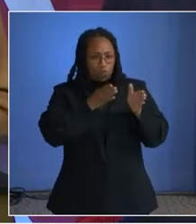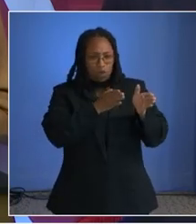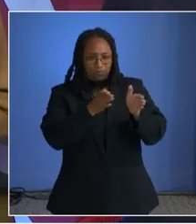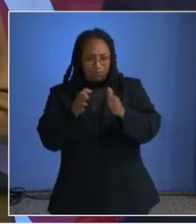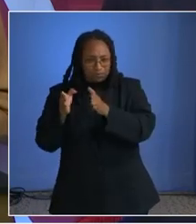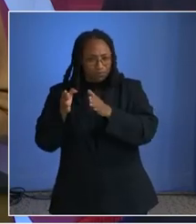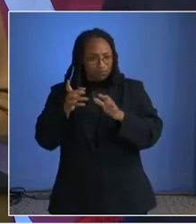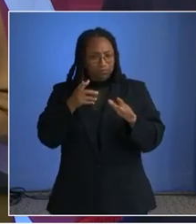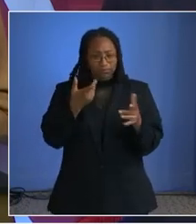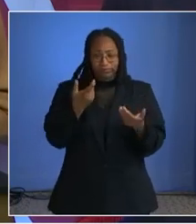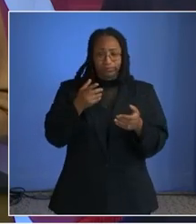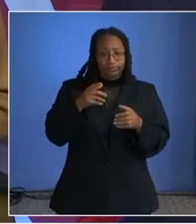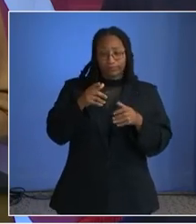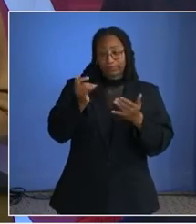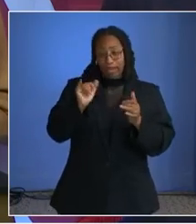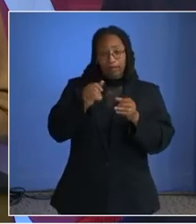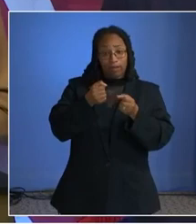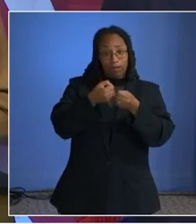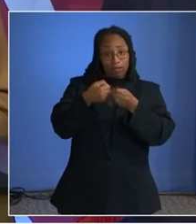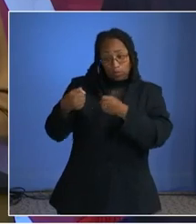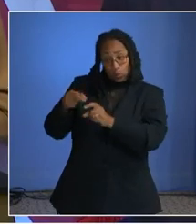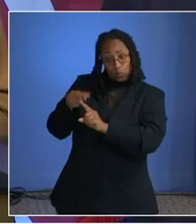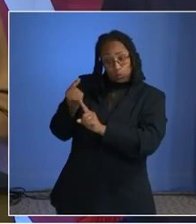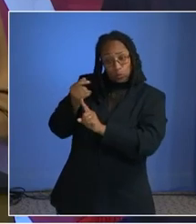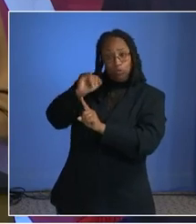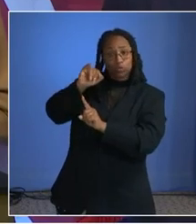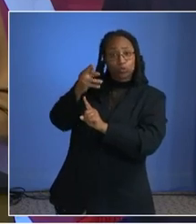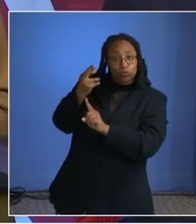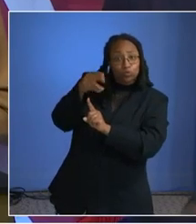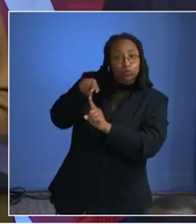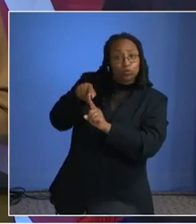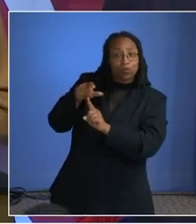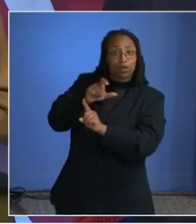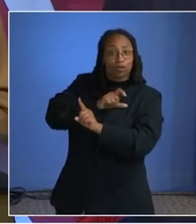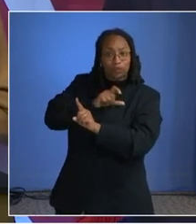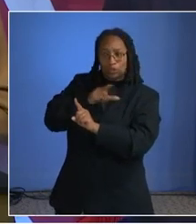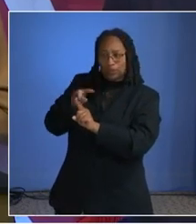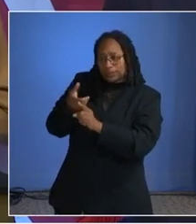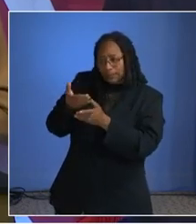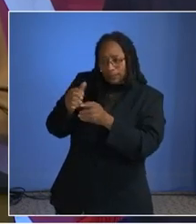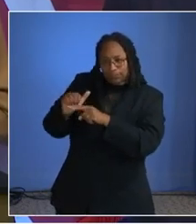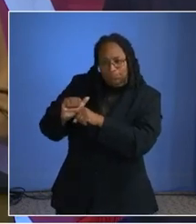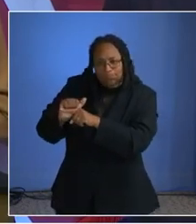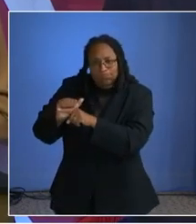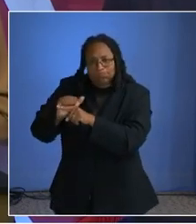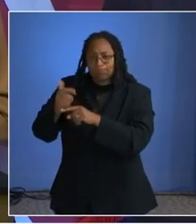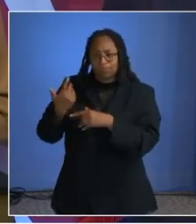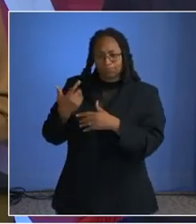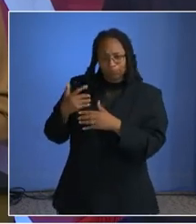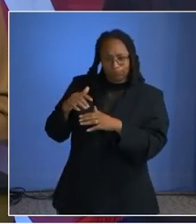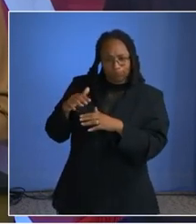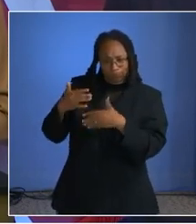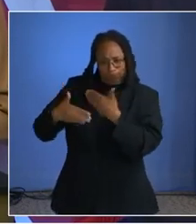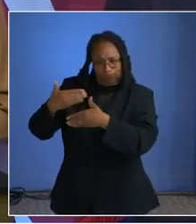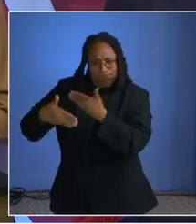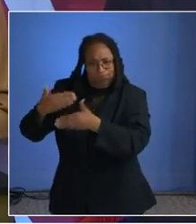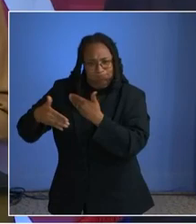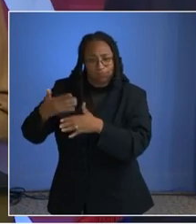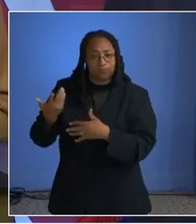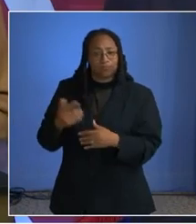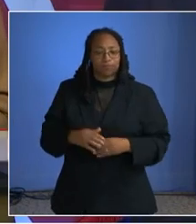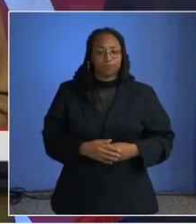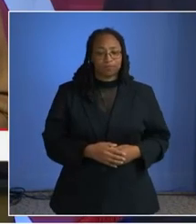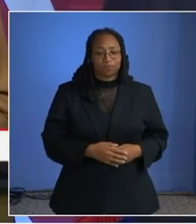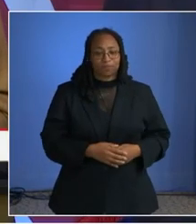budget, FY24, investments that are being made in a paramedic school to grow local pipeline, which we know is important